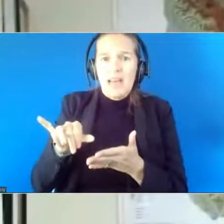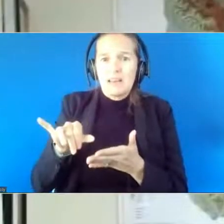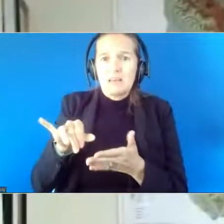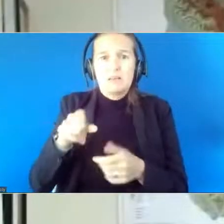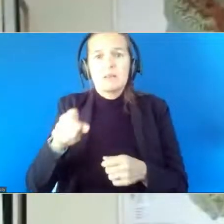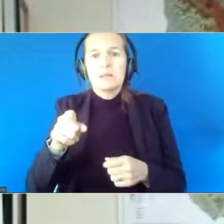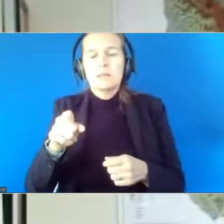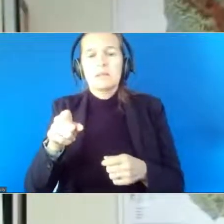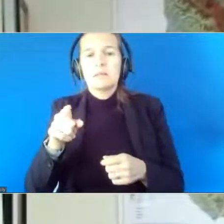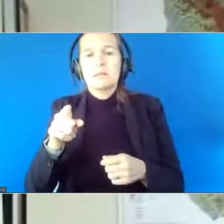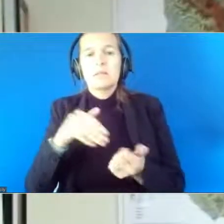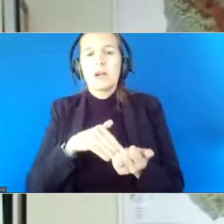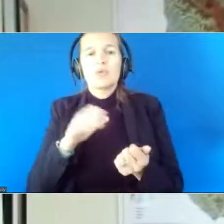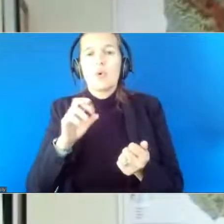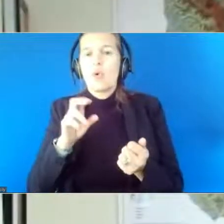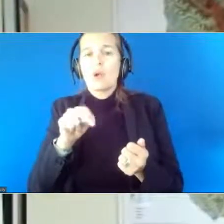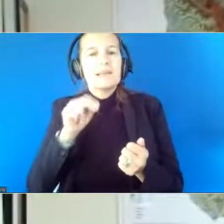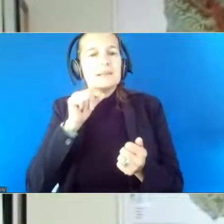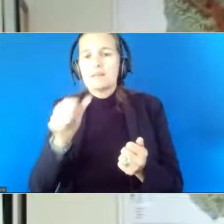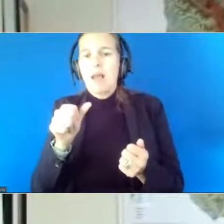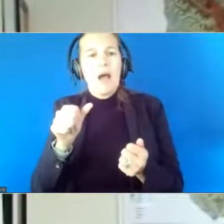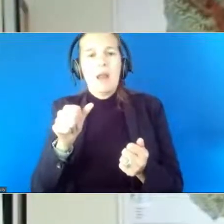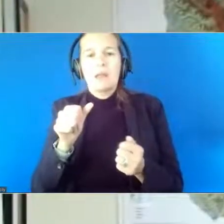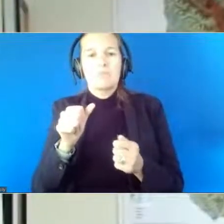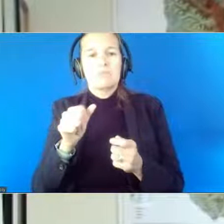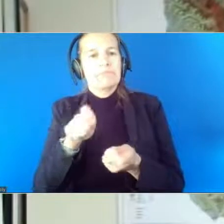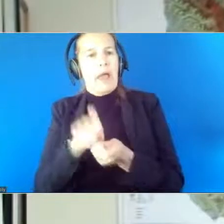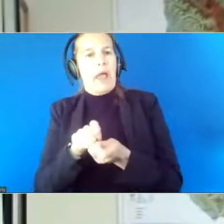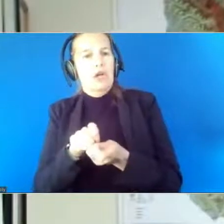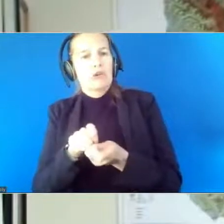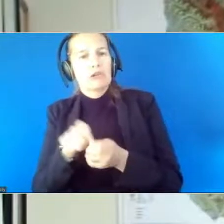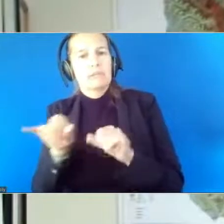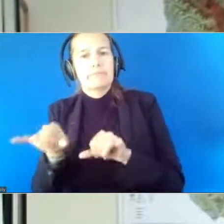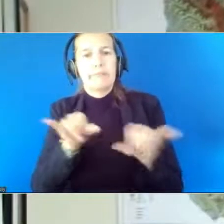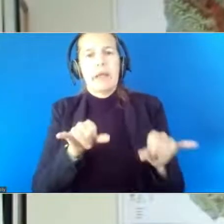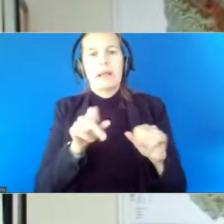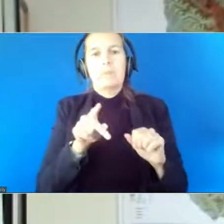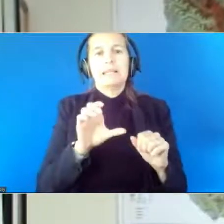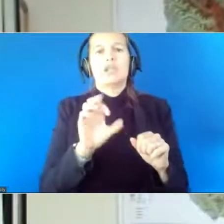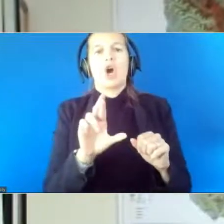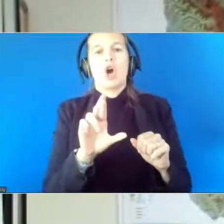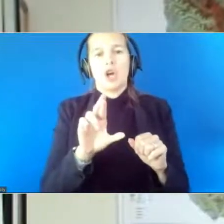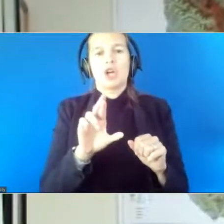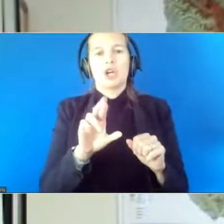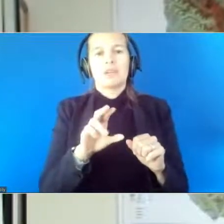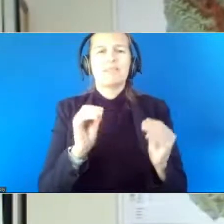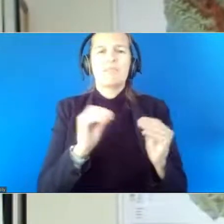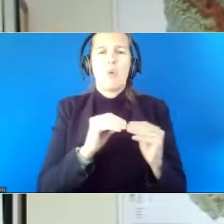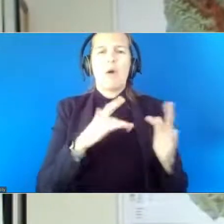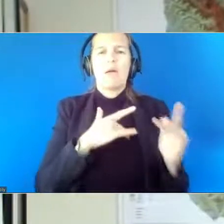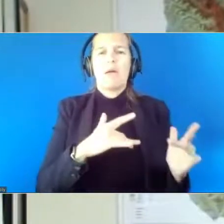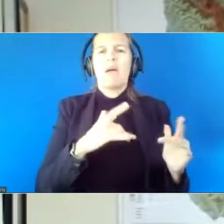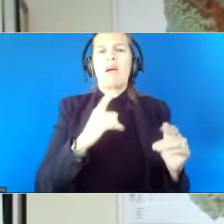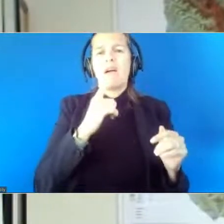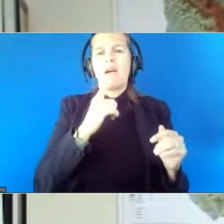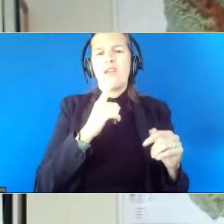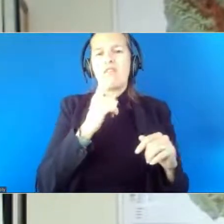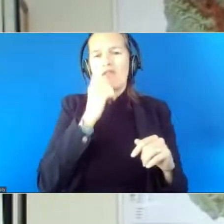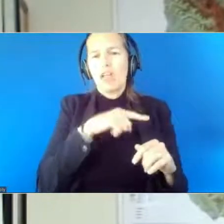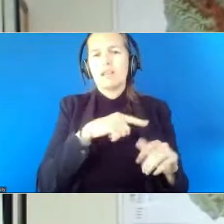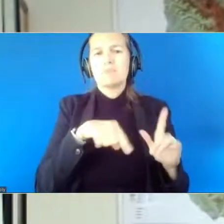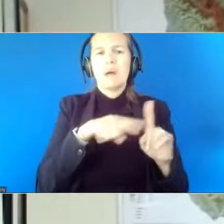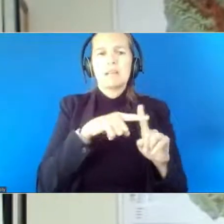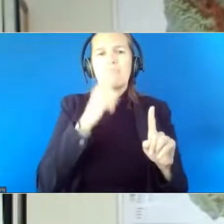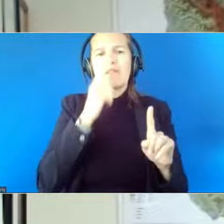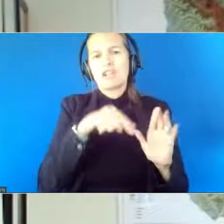as accurate as the PCR tests. There are more false positives and false negatives, especially when